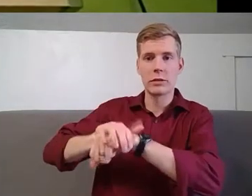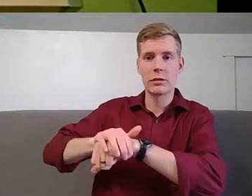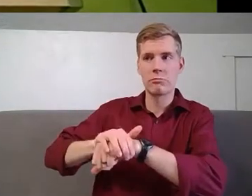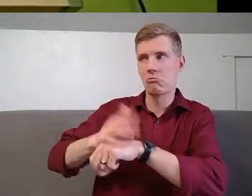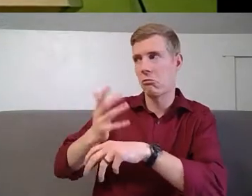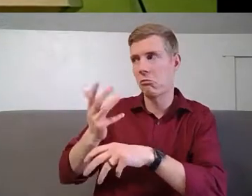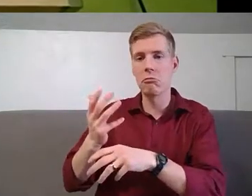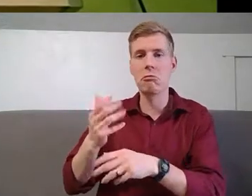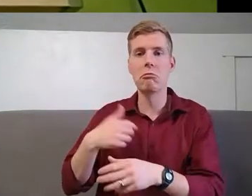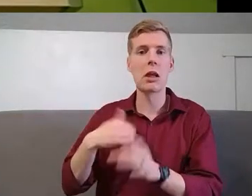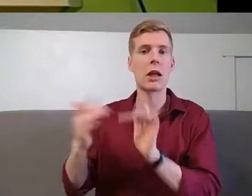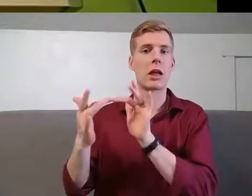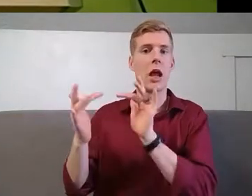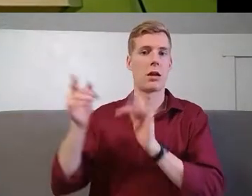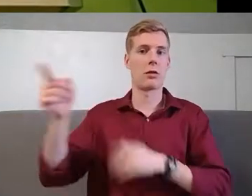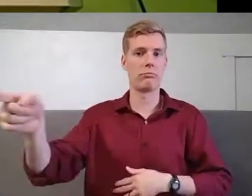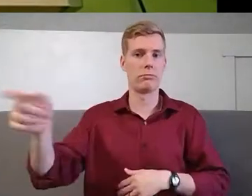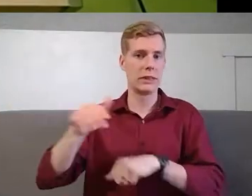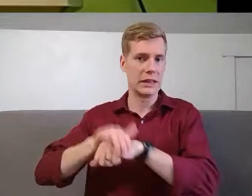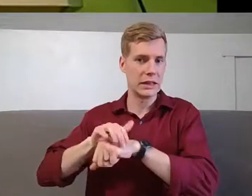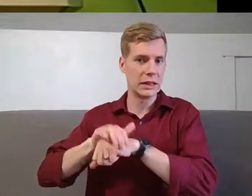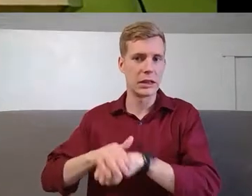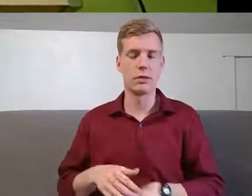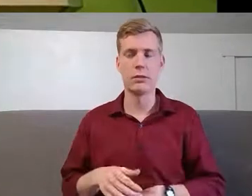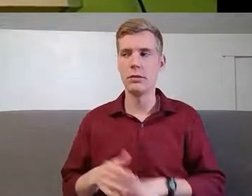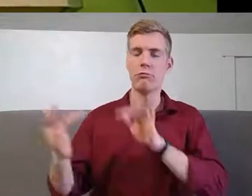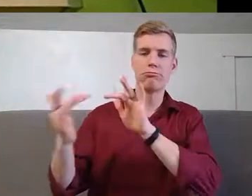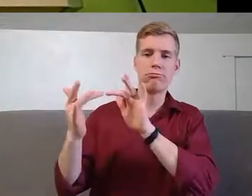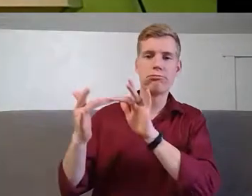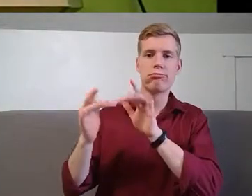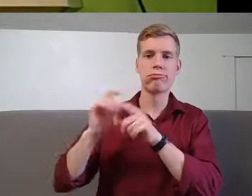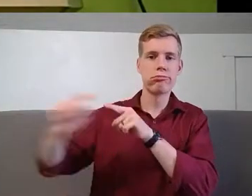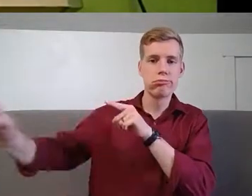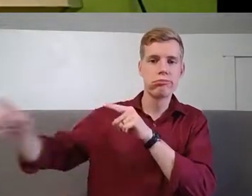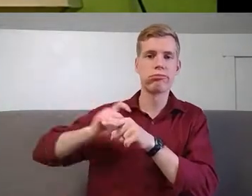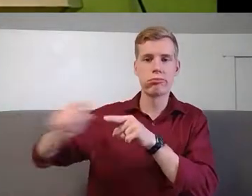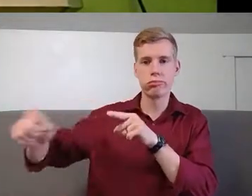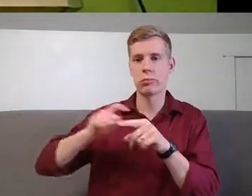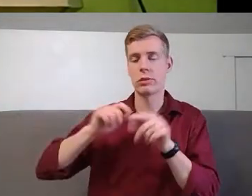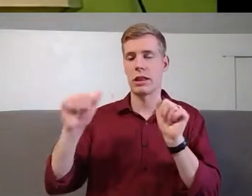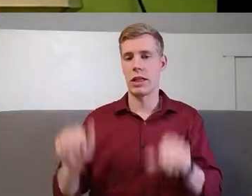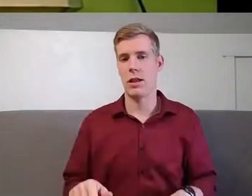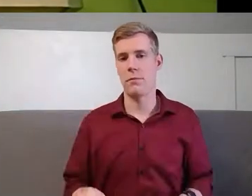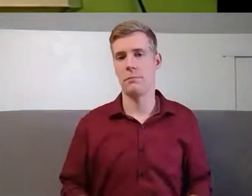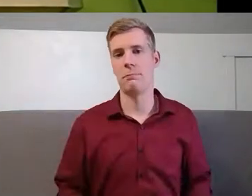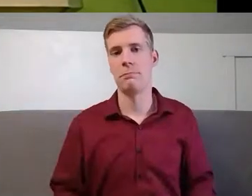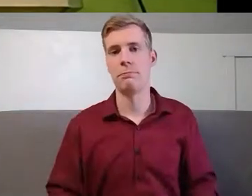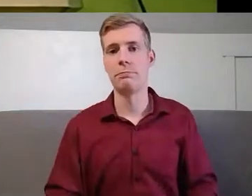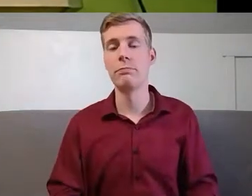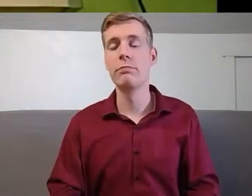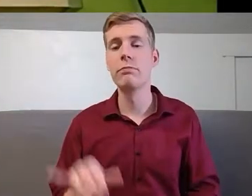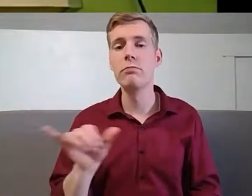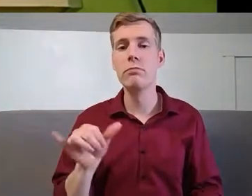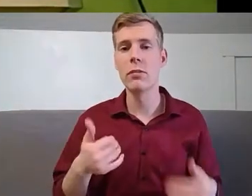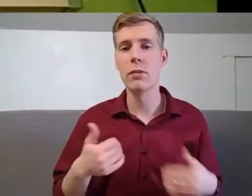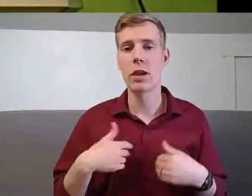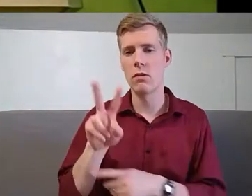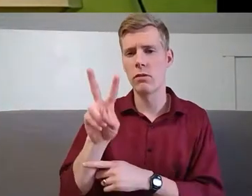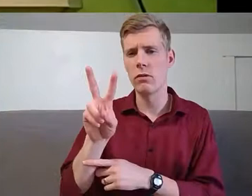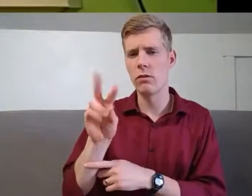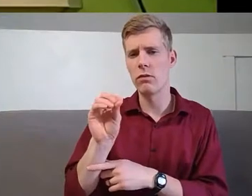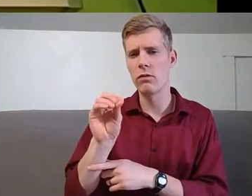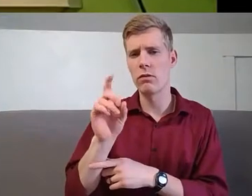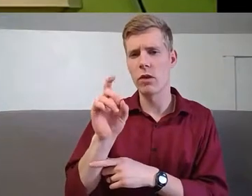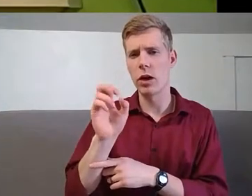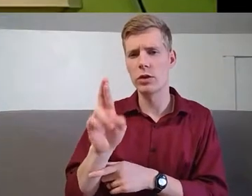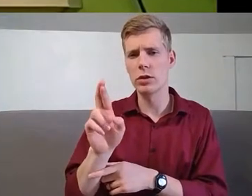way that I can check in with her and see what's going on. And then there is also Voxer. And Voxer is